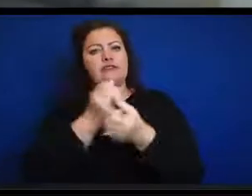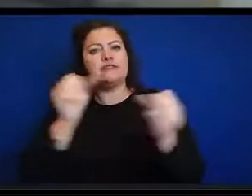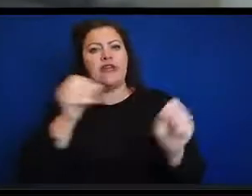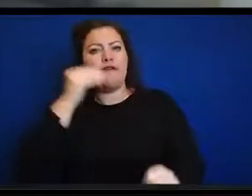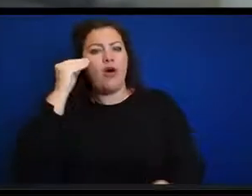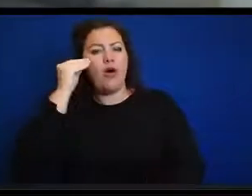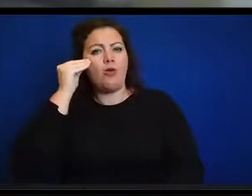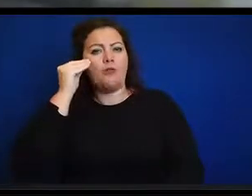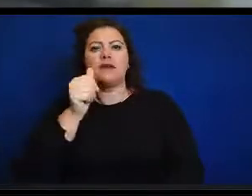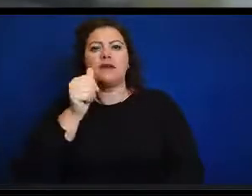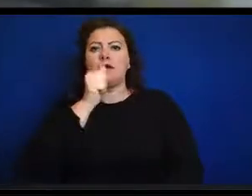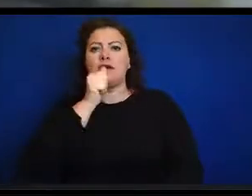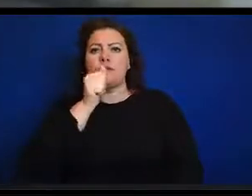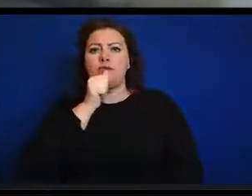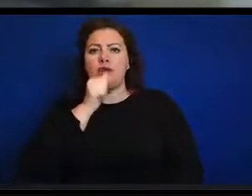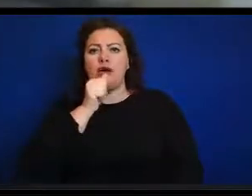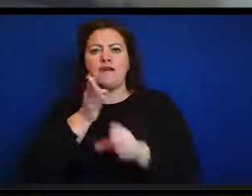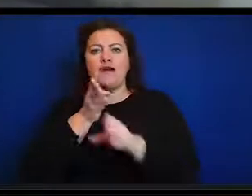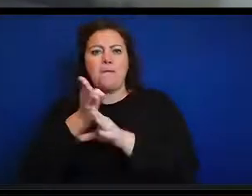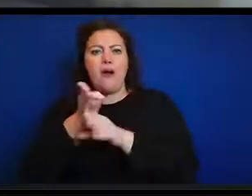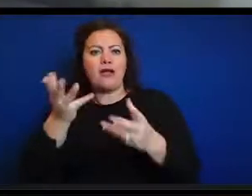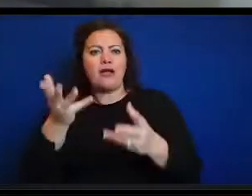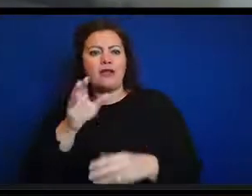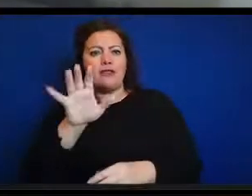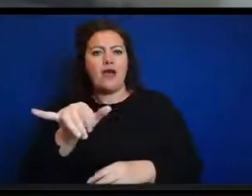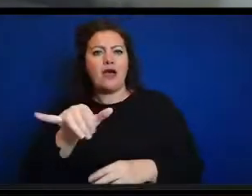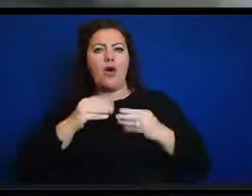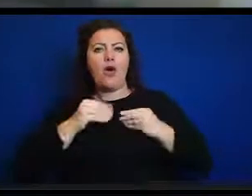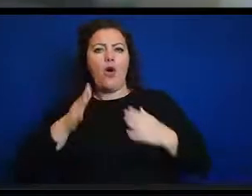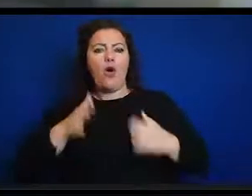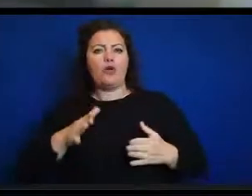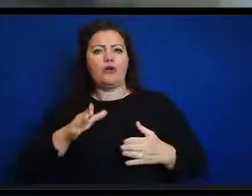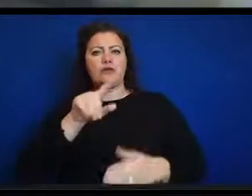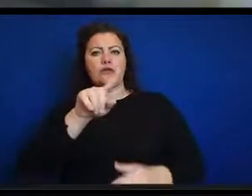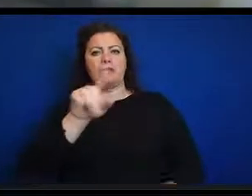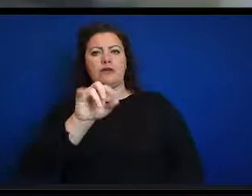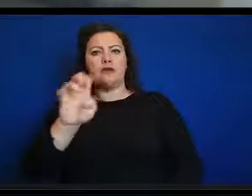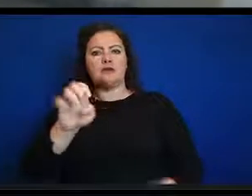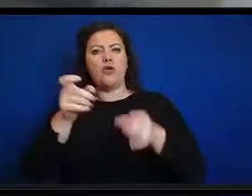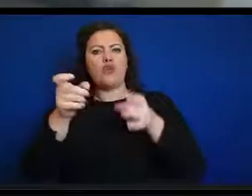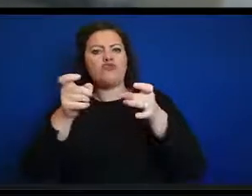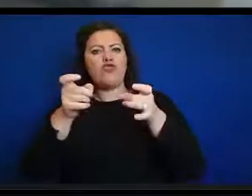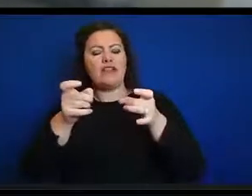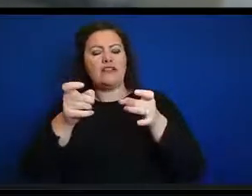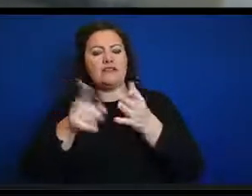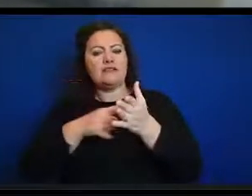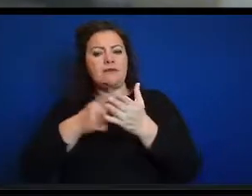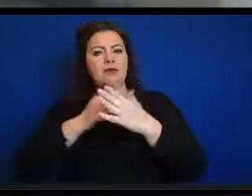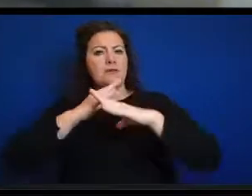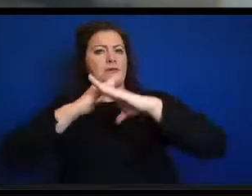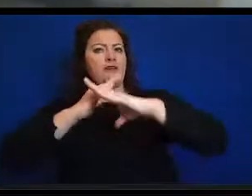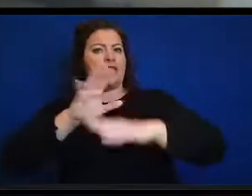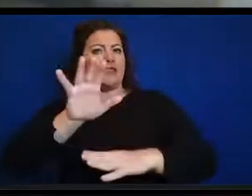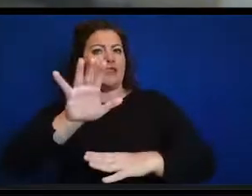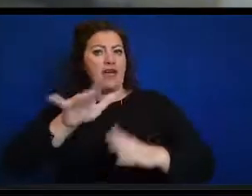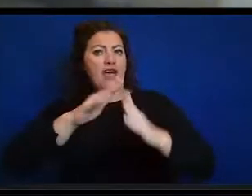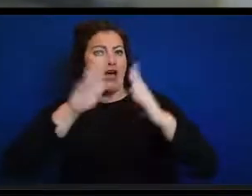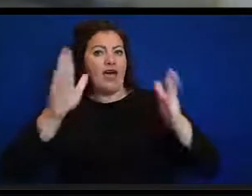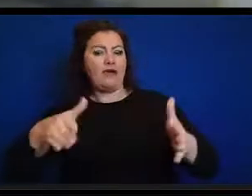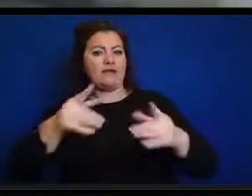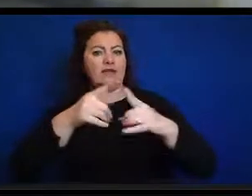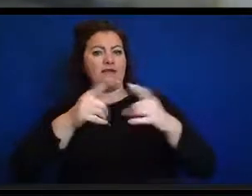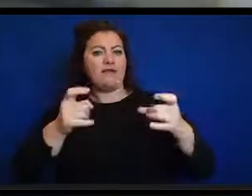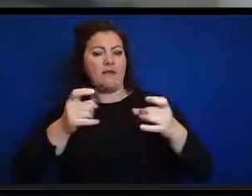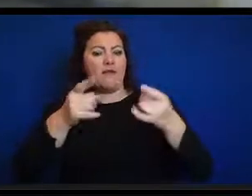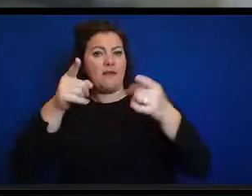private market where onerous zoning regulations sometimes prevent that housing from